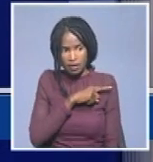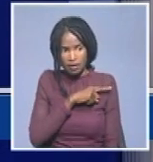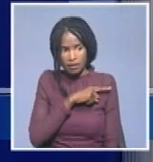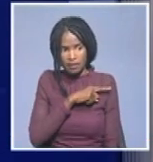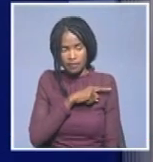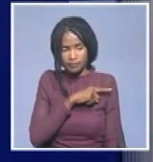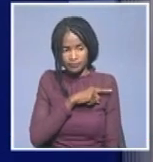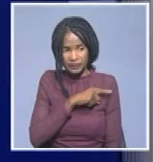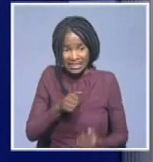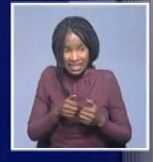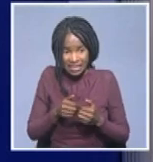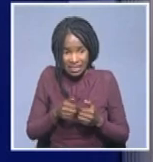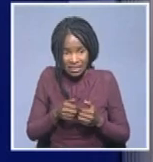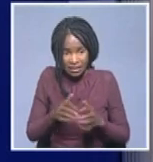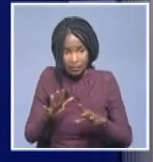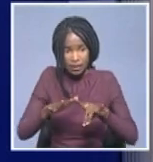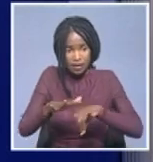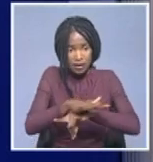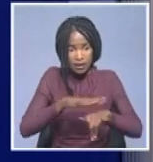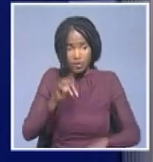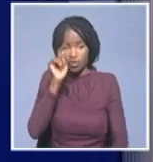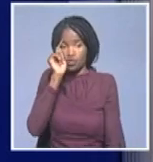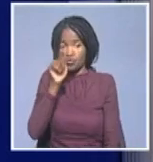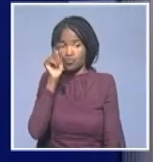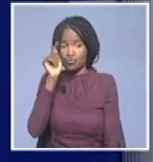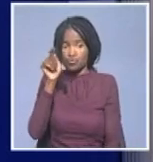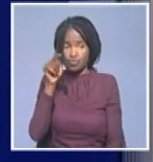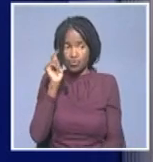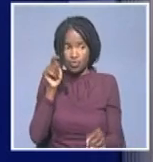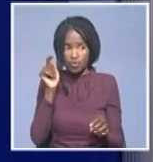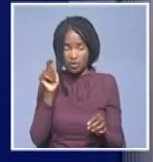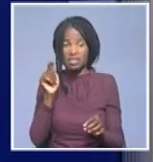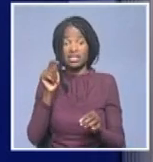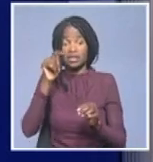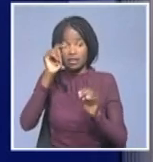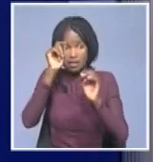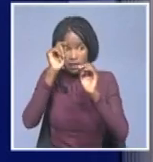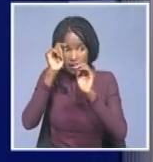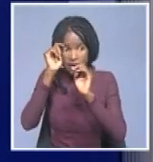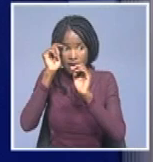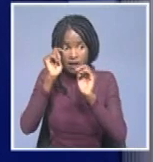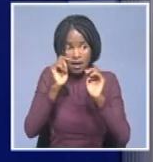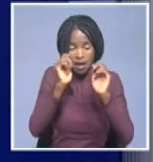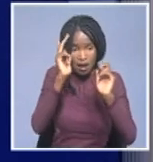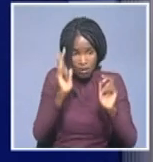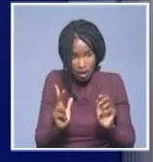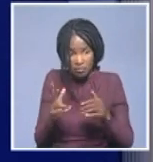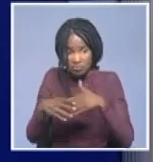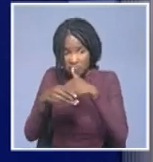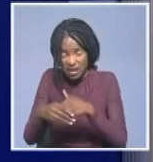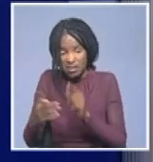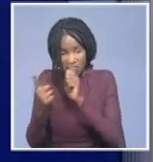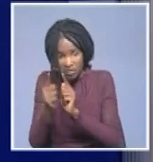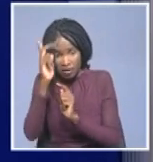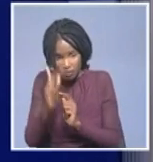source is the animals and birds, but it can also be transmitted from human to human.